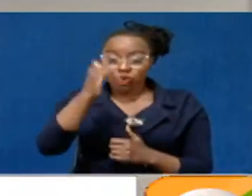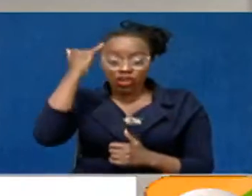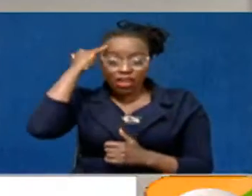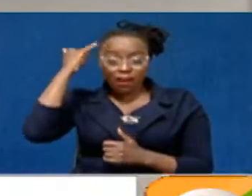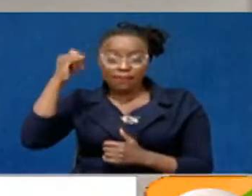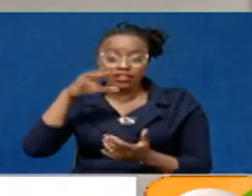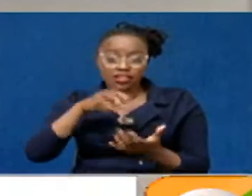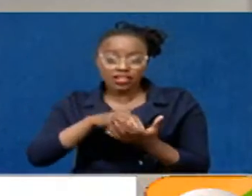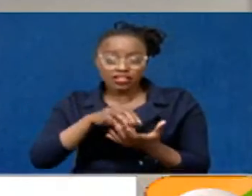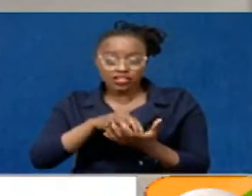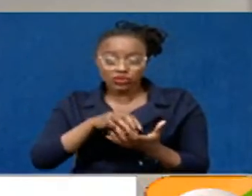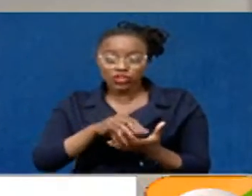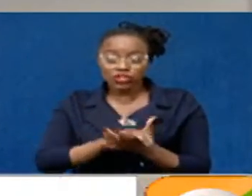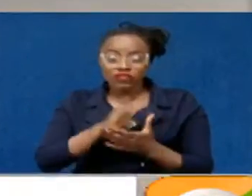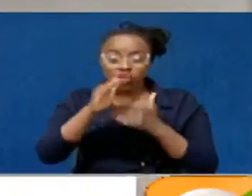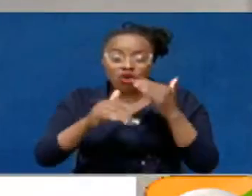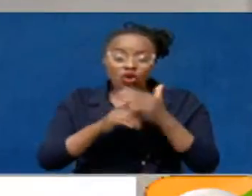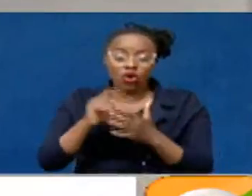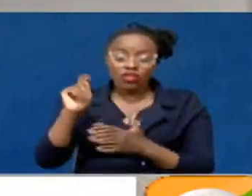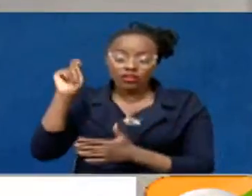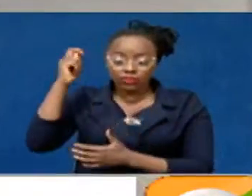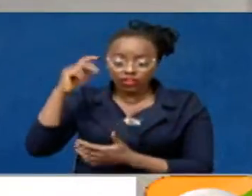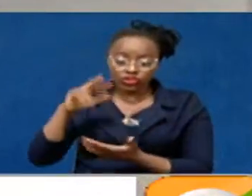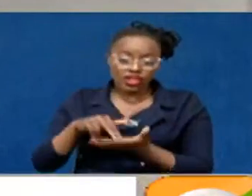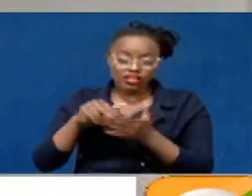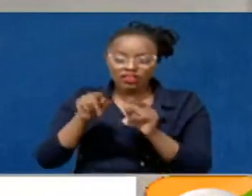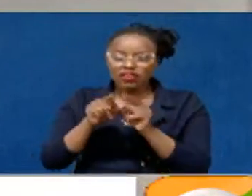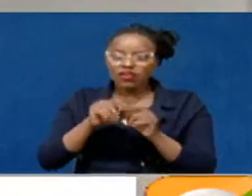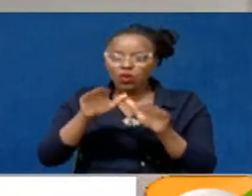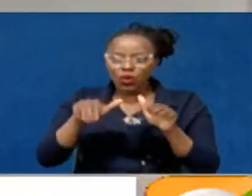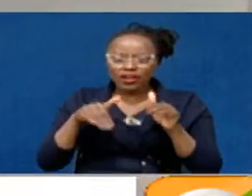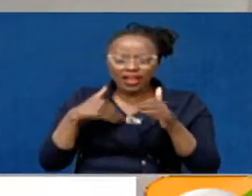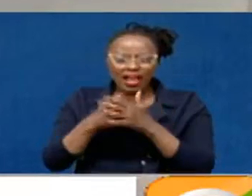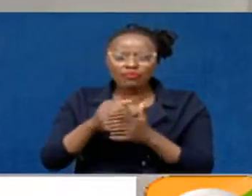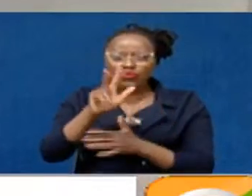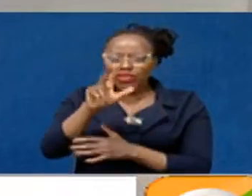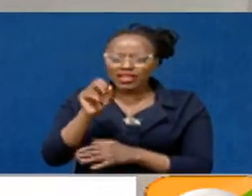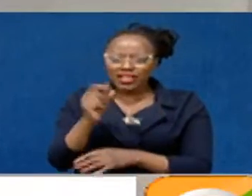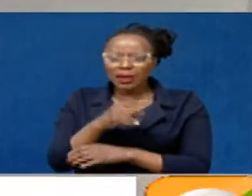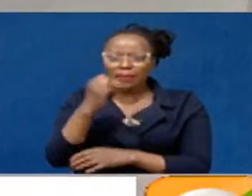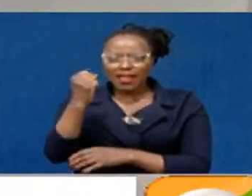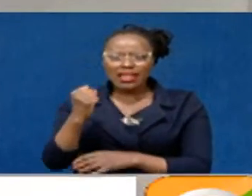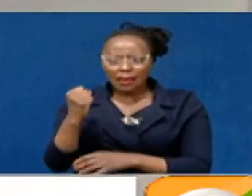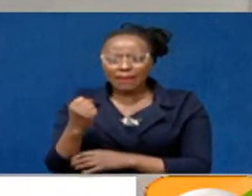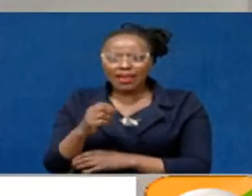a scenario where all these presidential aspirants have to wait until 30th of May